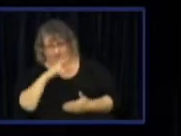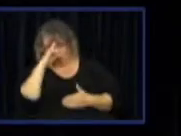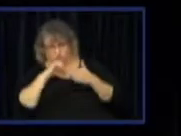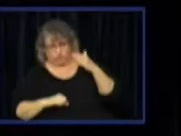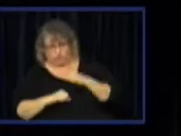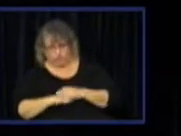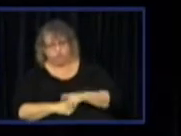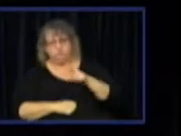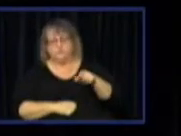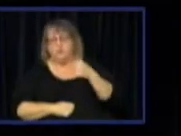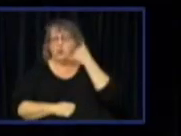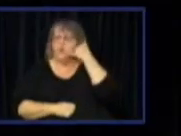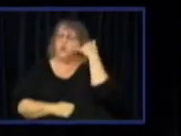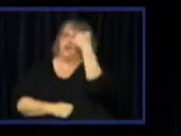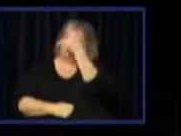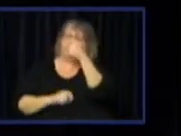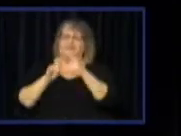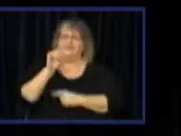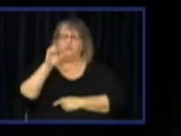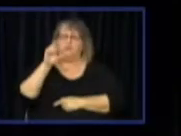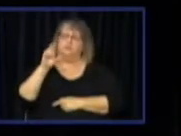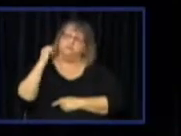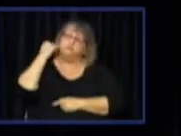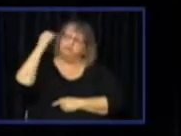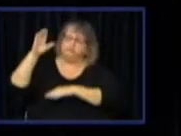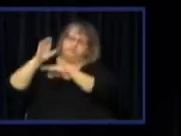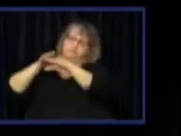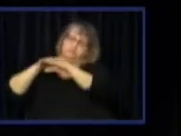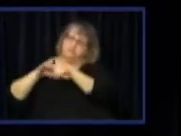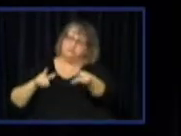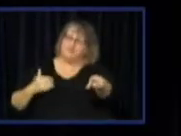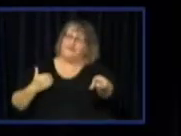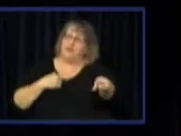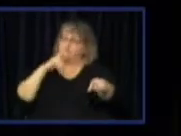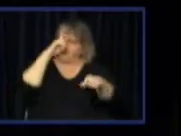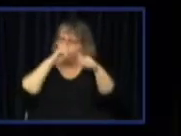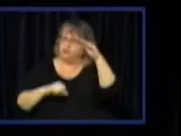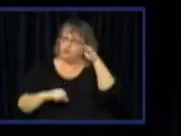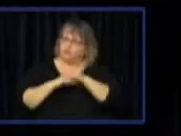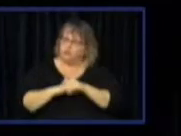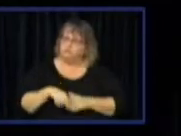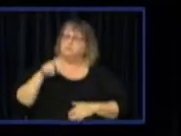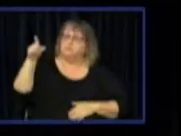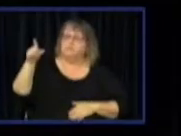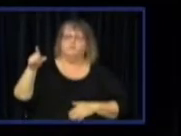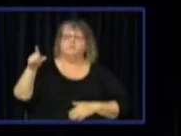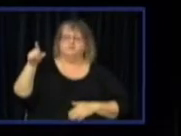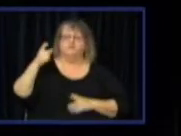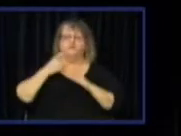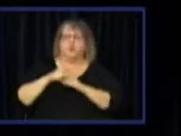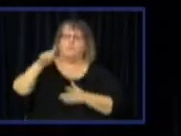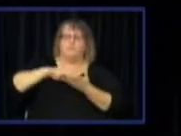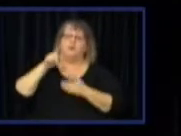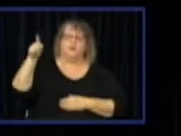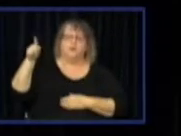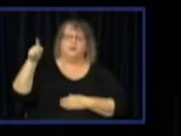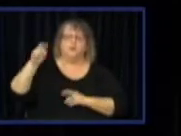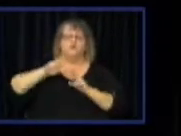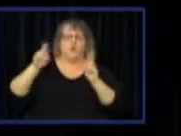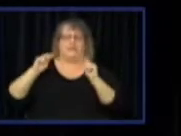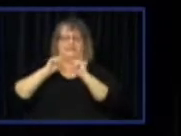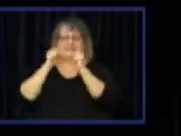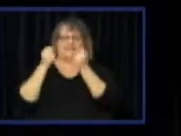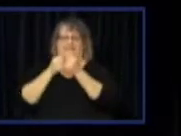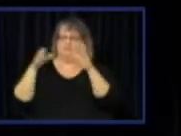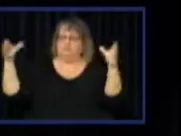they phone ahead to the emergency room and they activate the stroke code system, which basically gets all